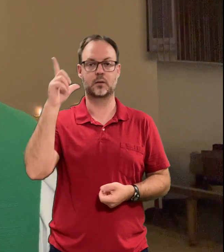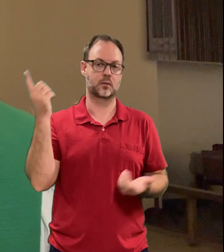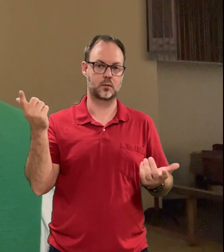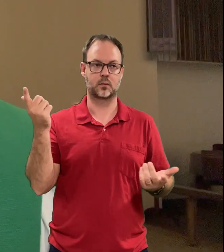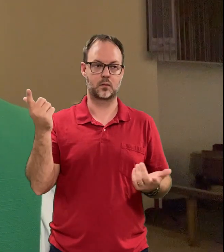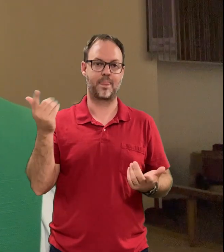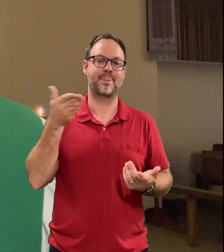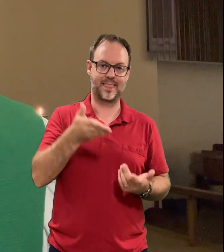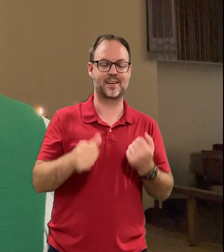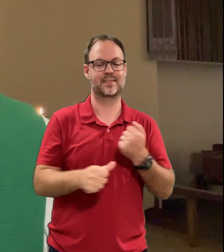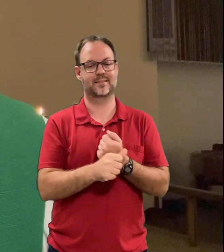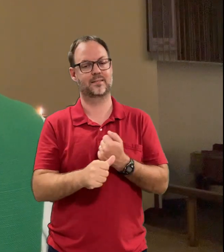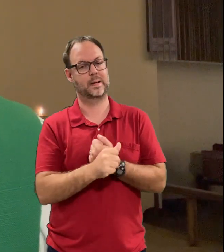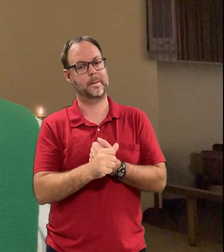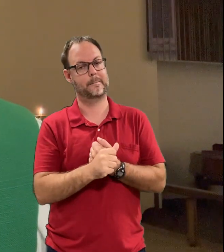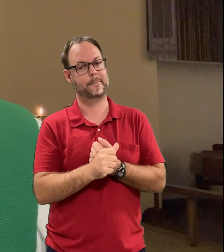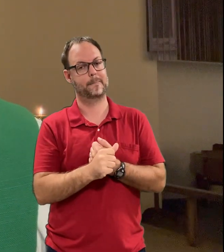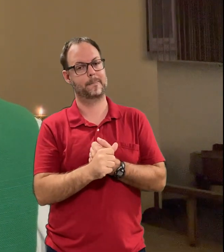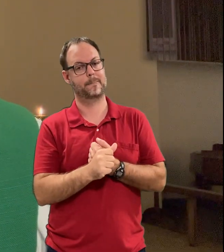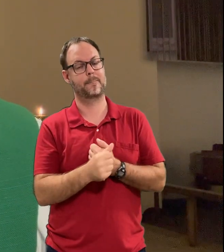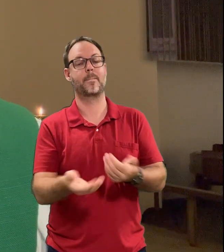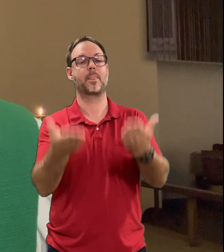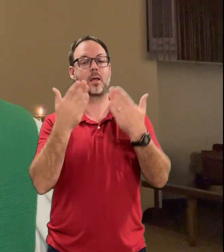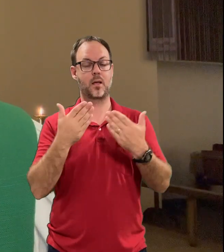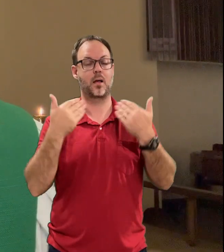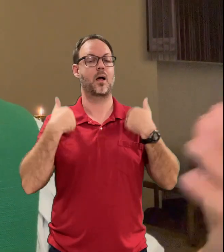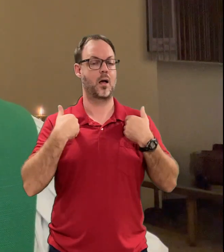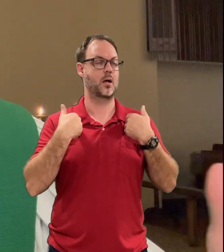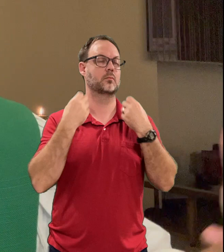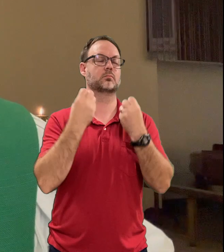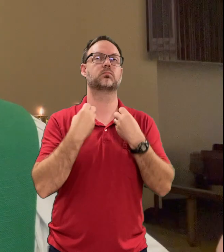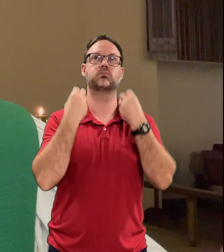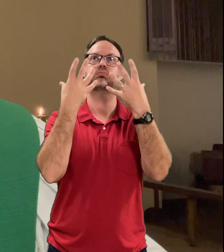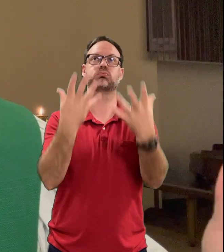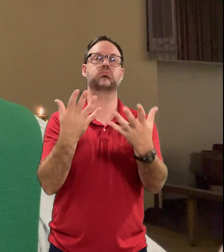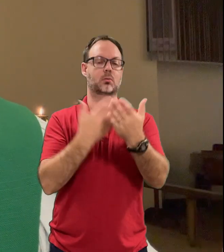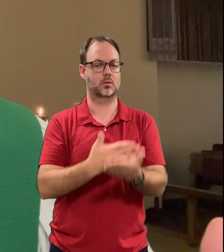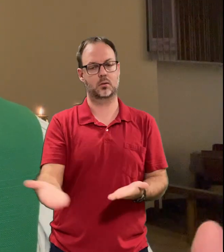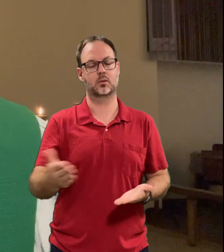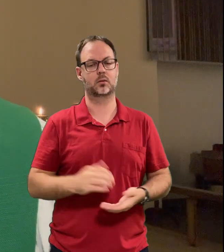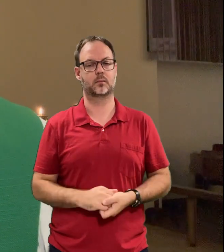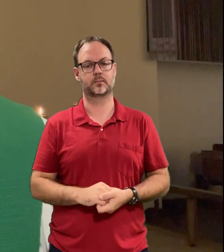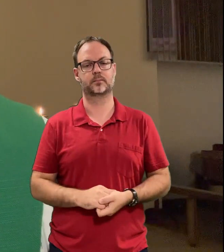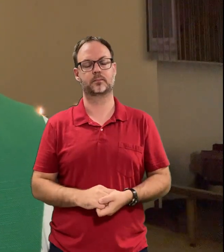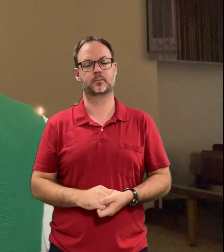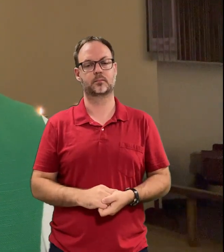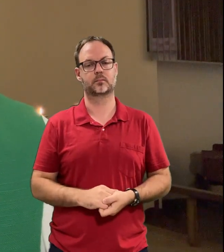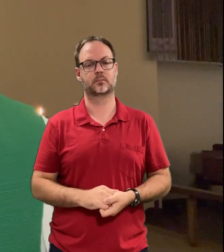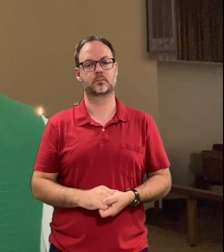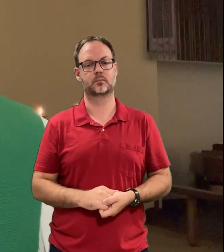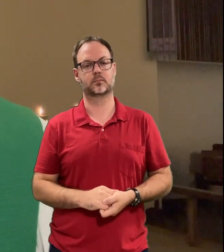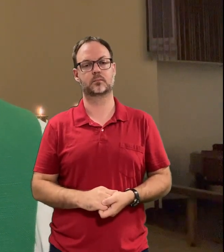Of course, there is a danger that comes with having so many things at